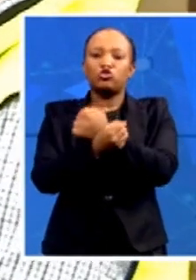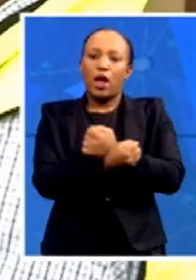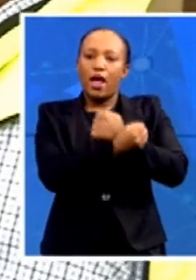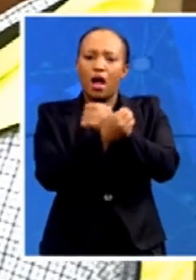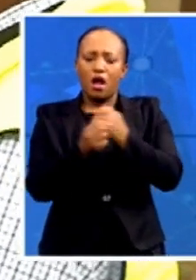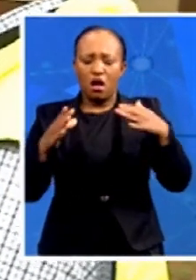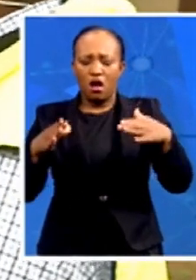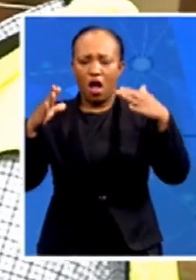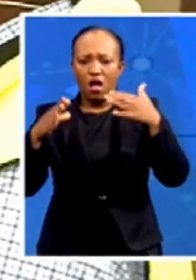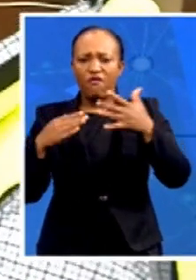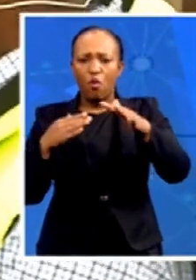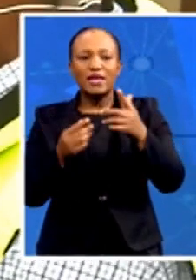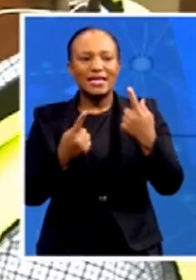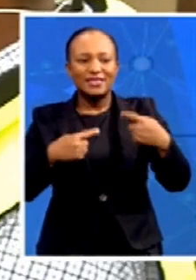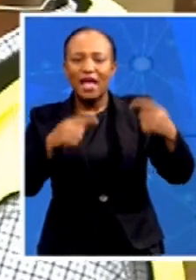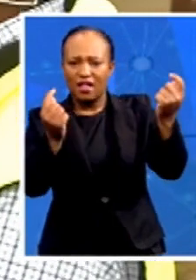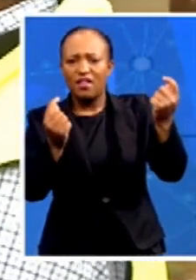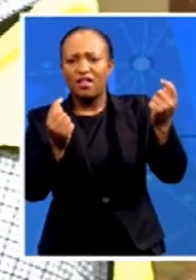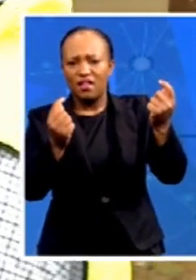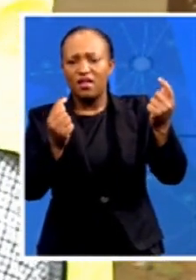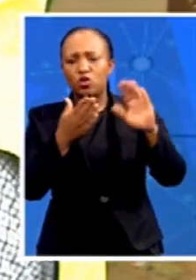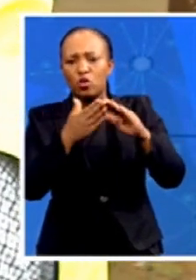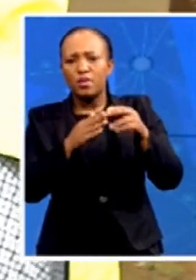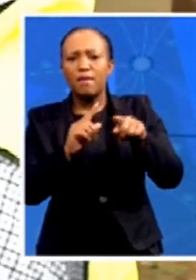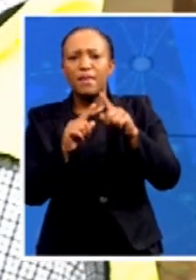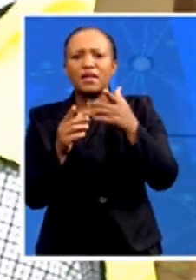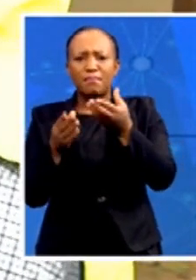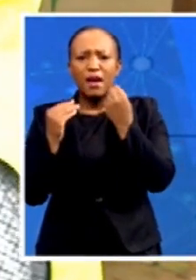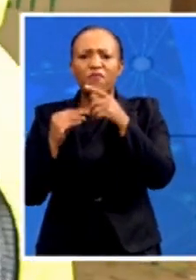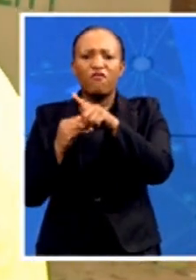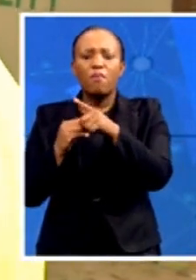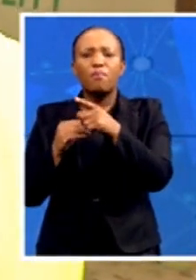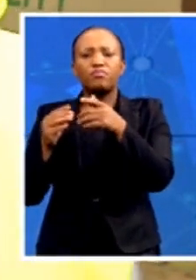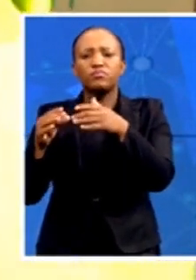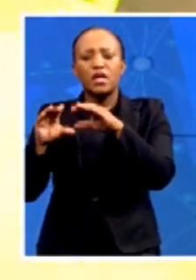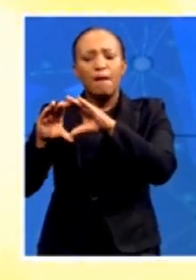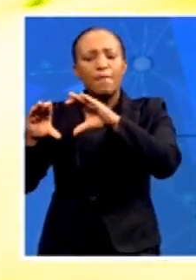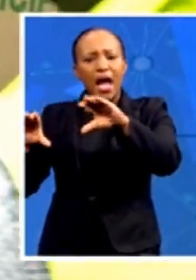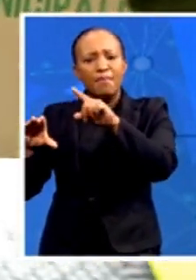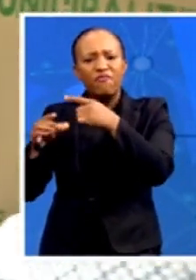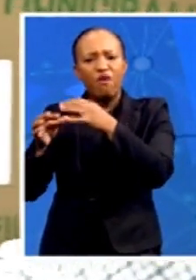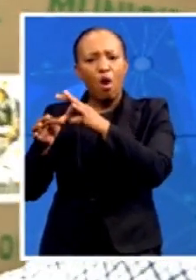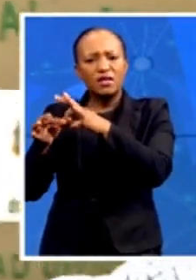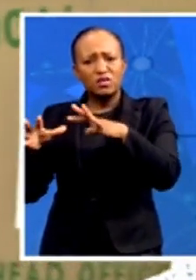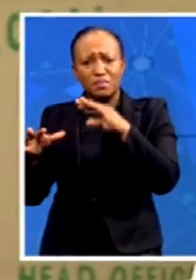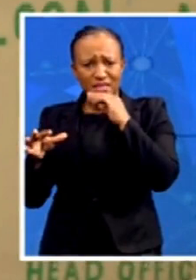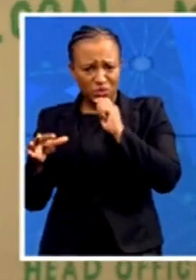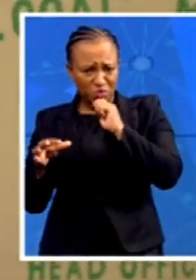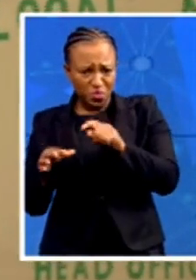from those disconnected pipes which used to provide water to this area. How true are these claims? Those claims are